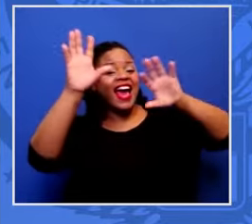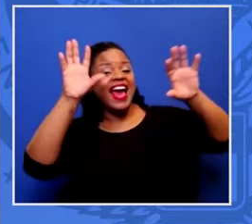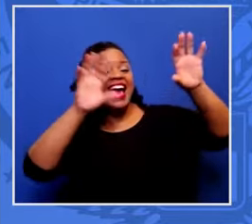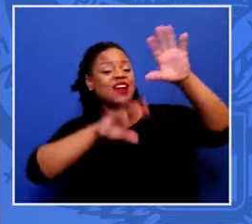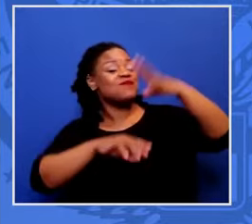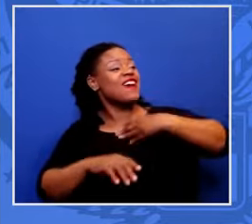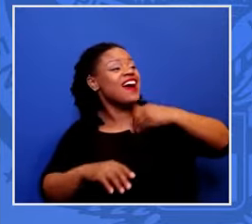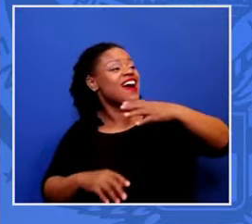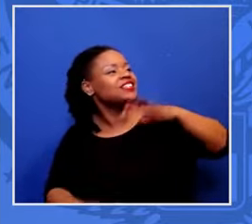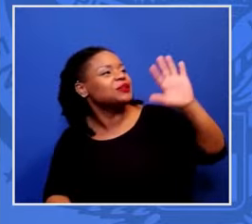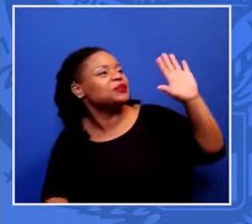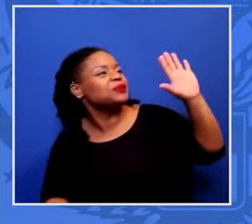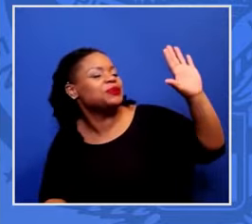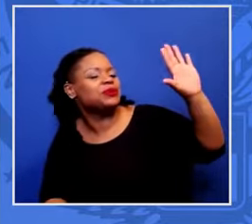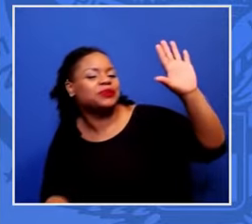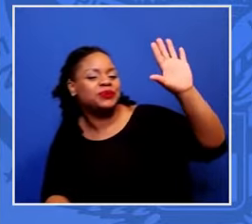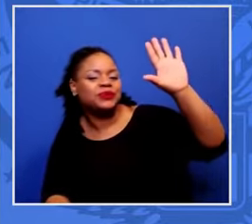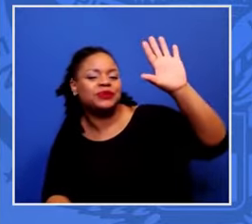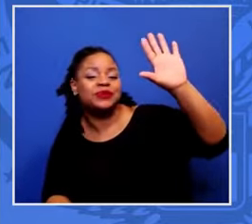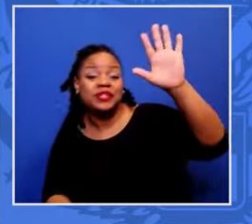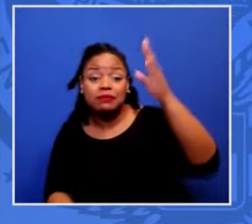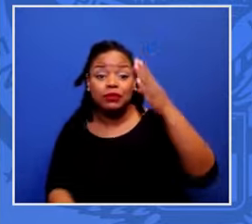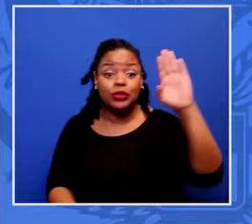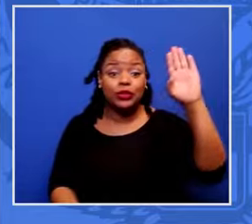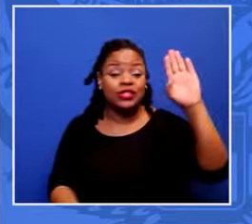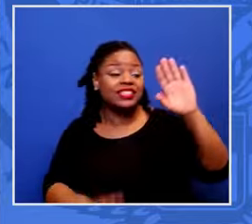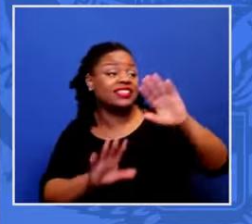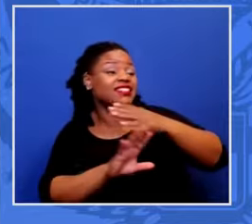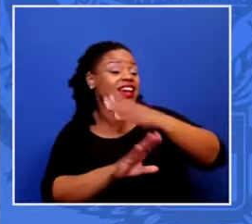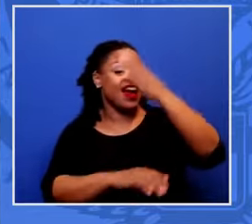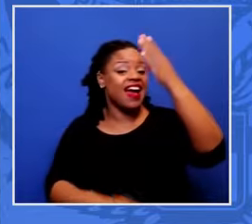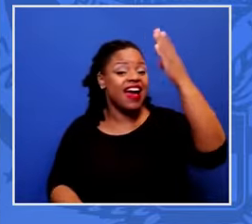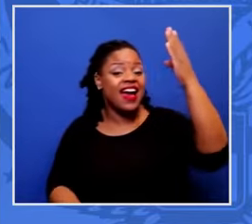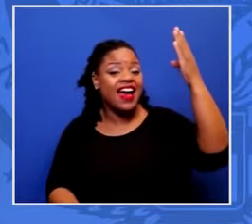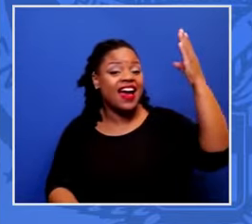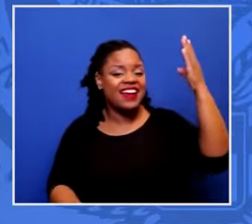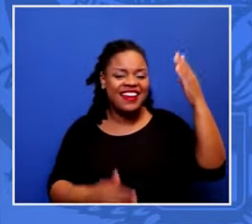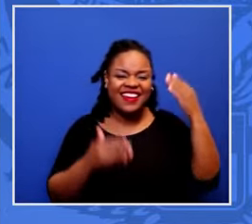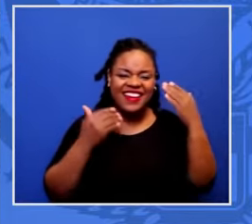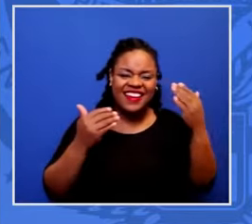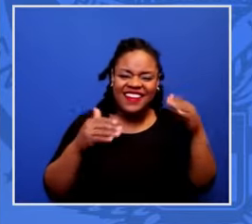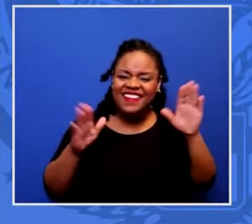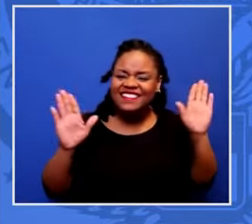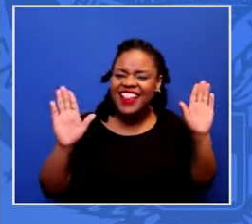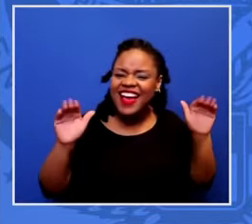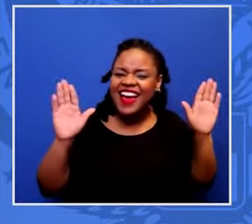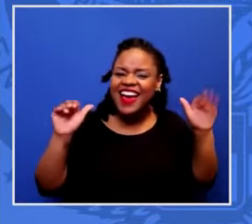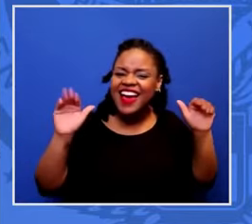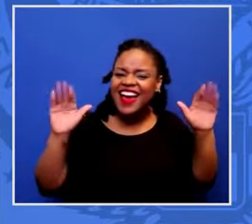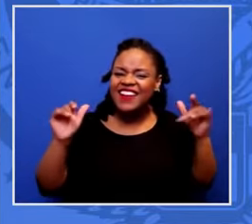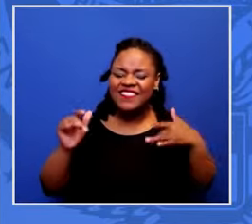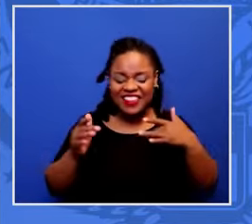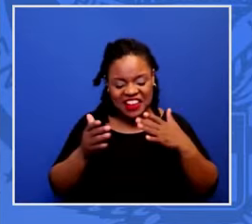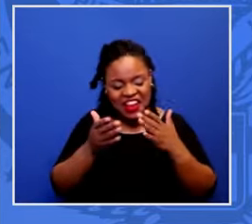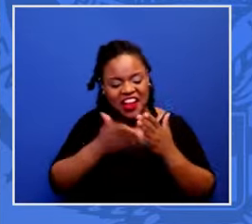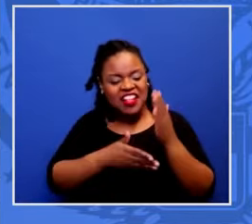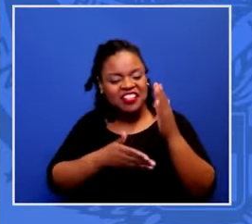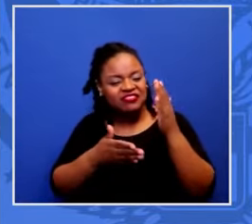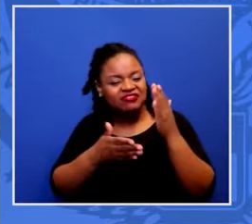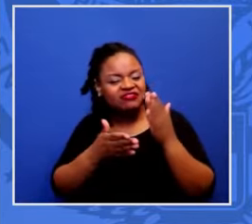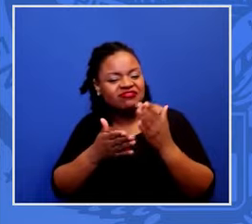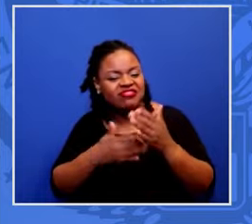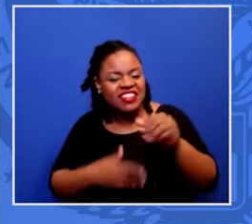feel alright. Black pumas, let them know what it feels to feel alright. Now we gone.